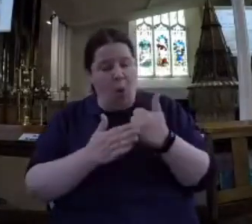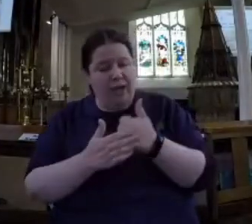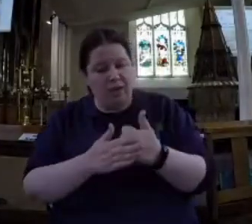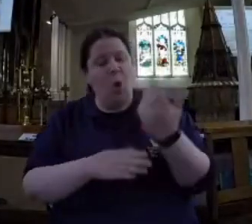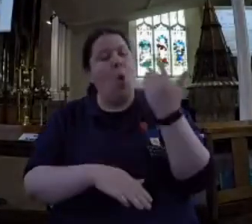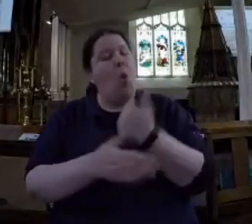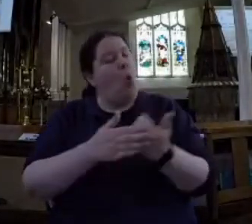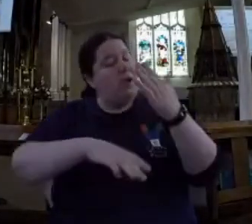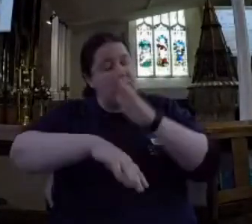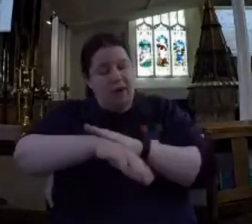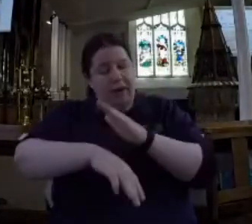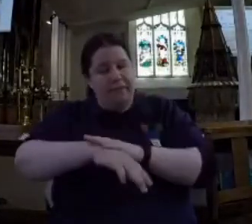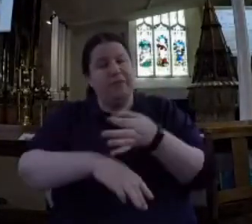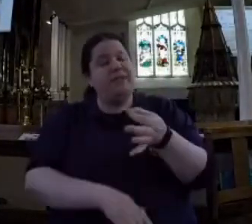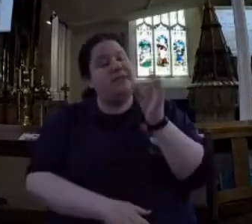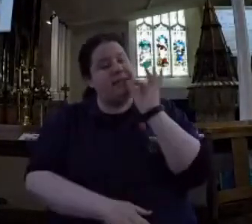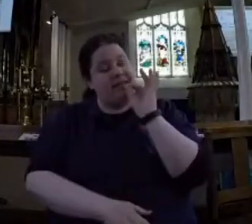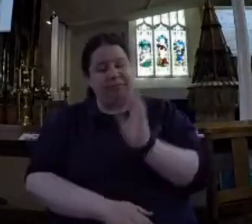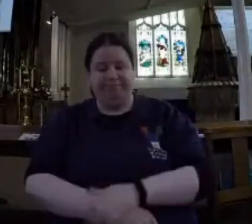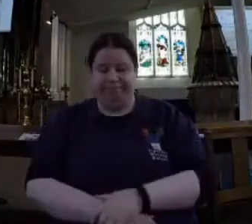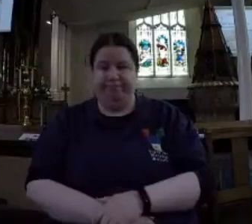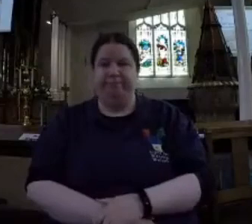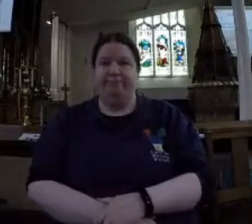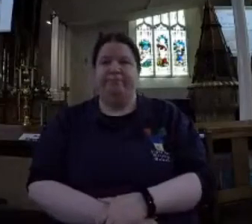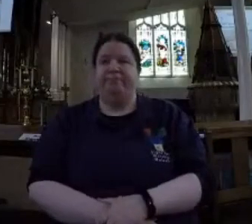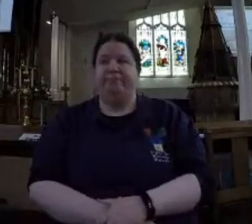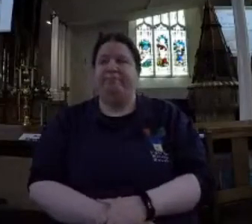There's always time for a cup of tea with someone.